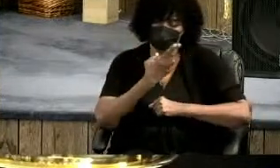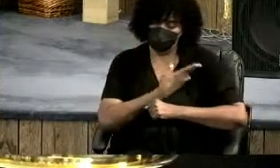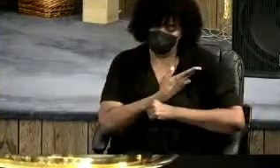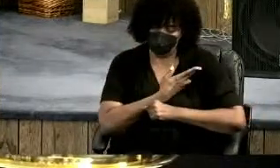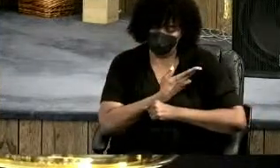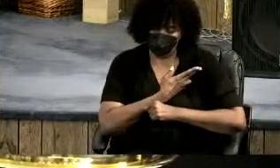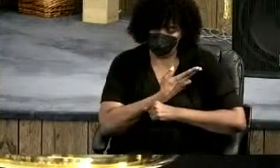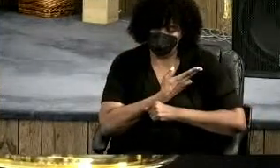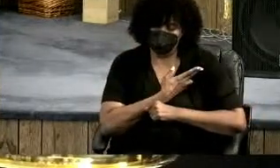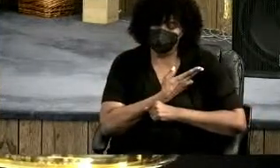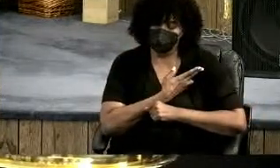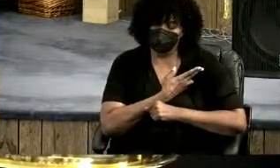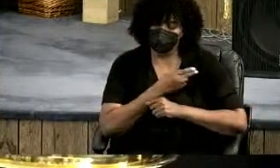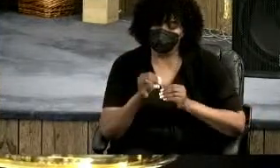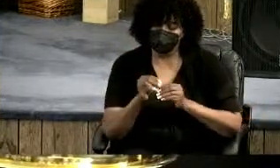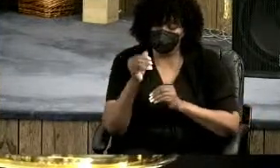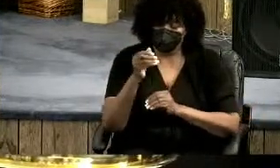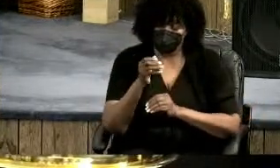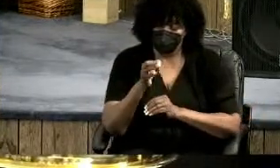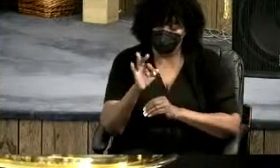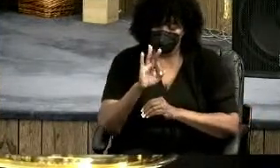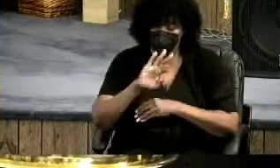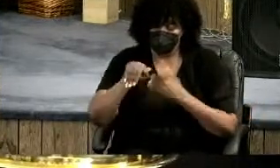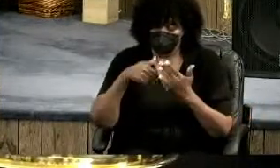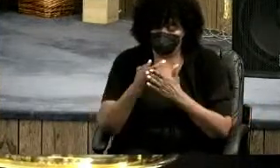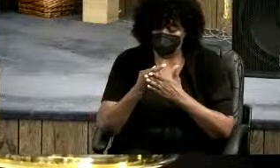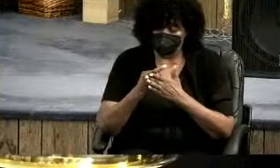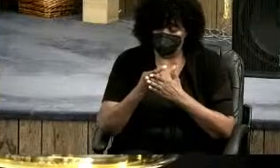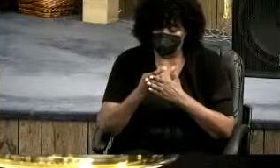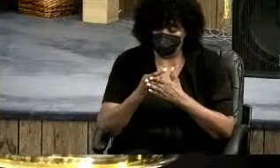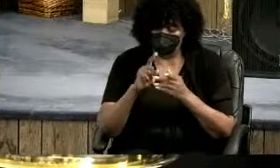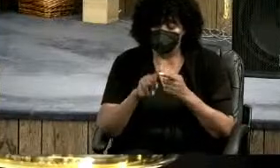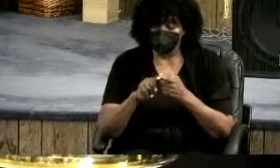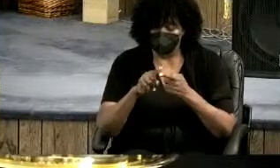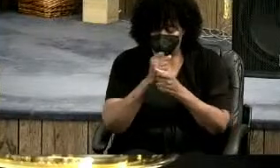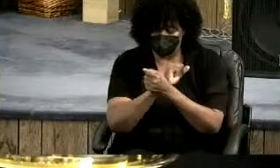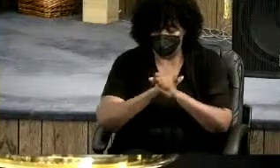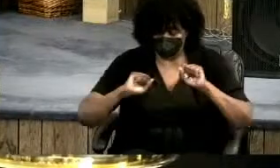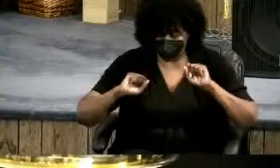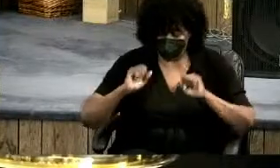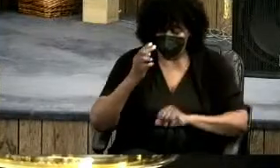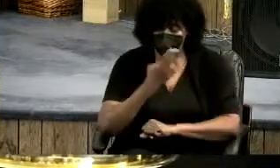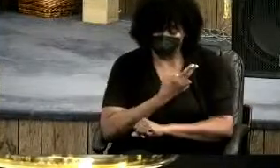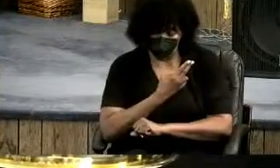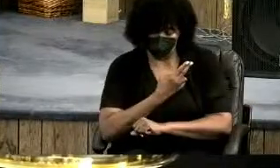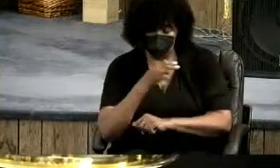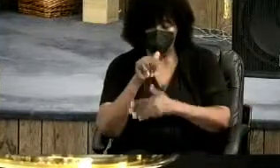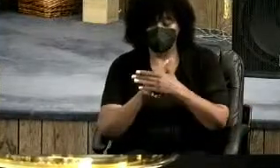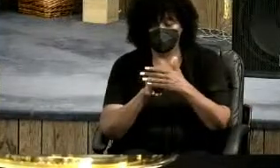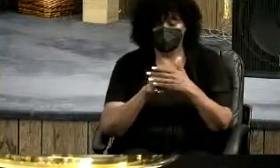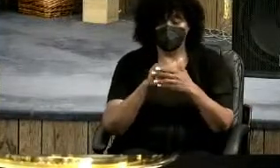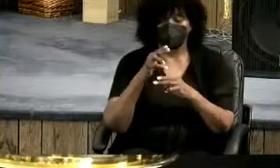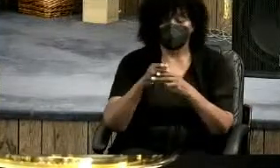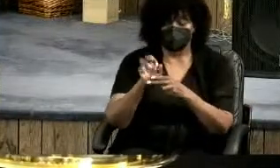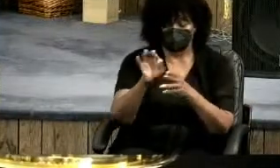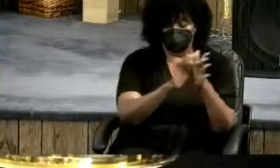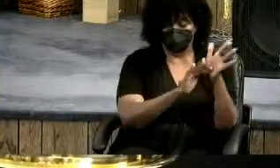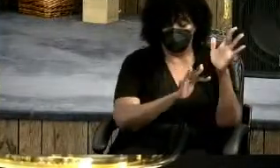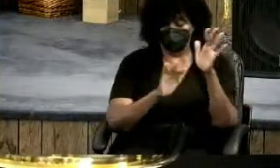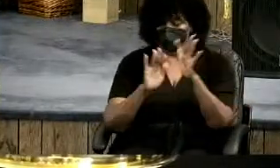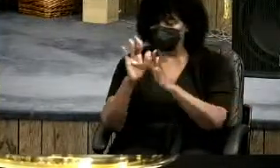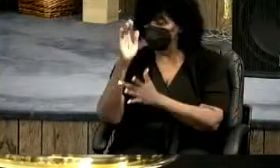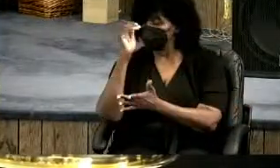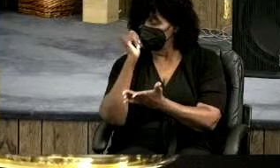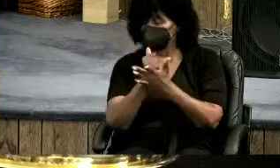need healing. But most of all, that blood was shed to save us. So save us is my prayer. In Jesus' name,